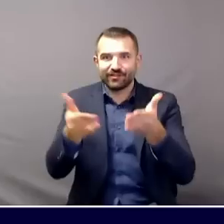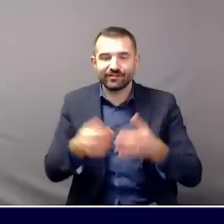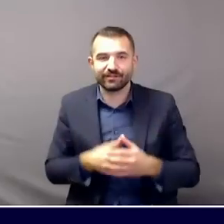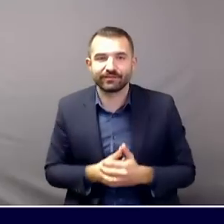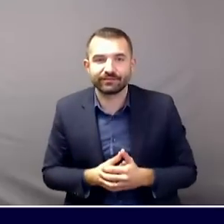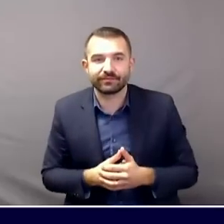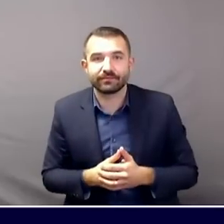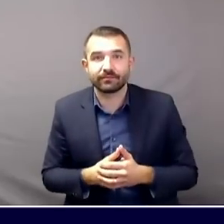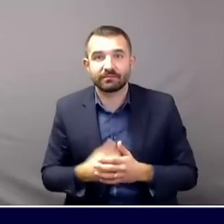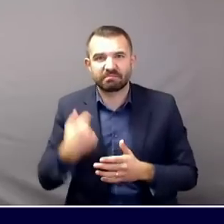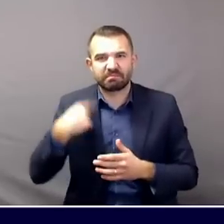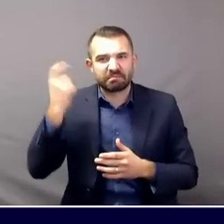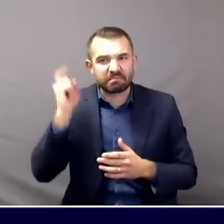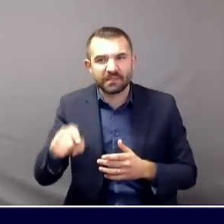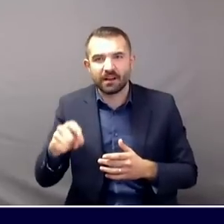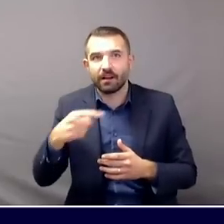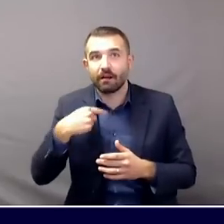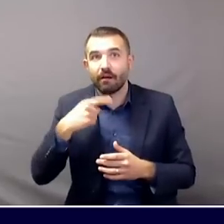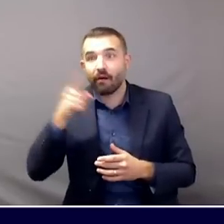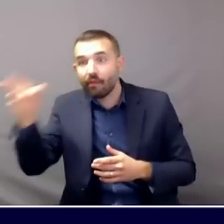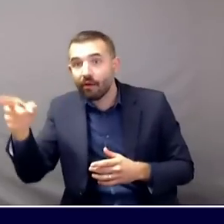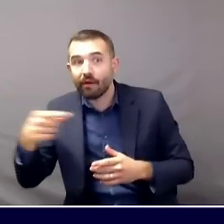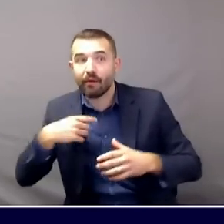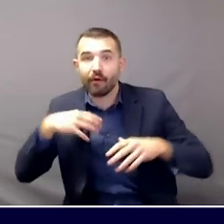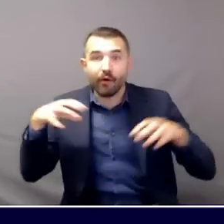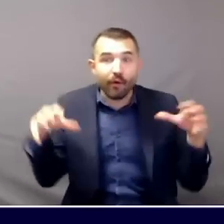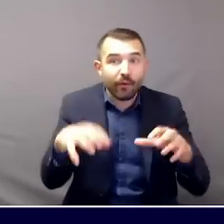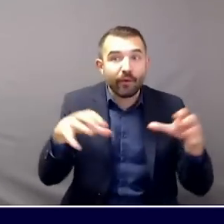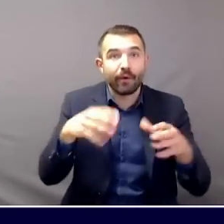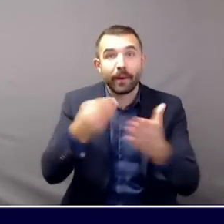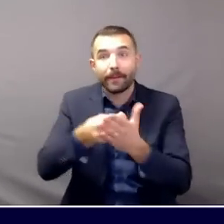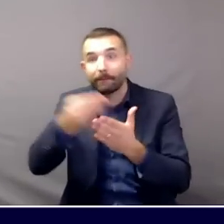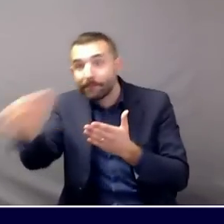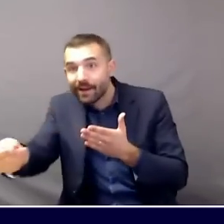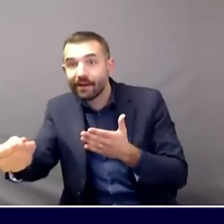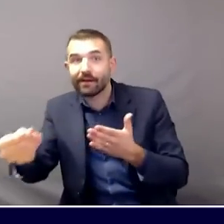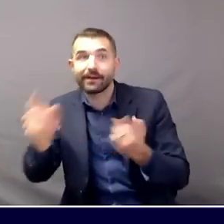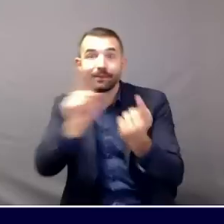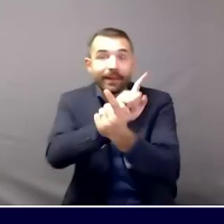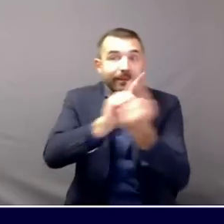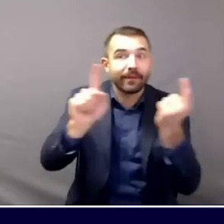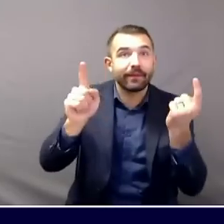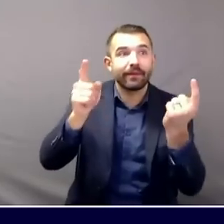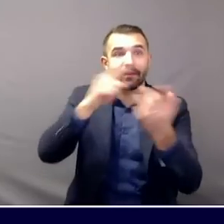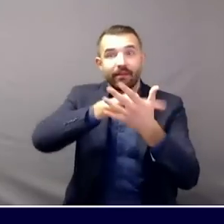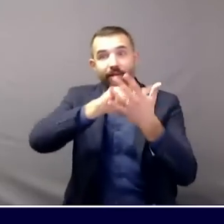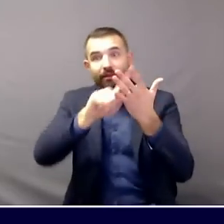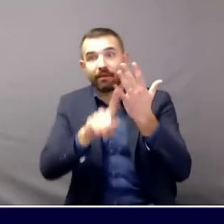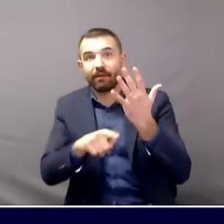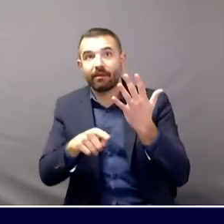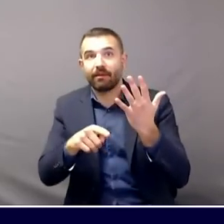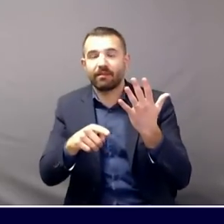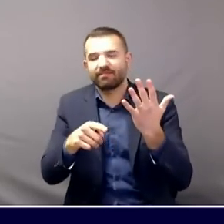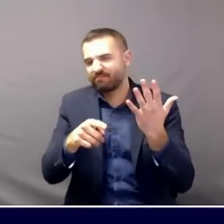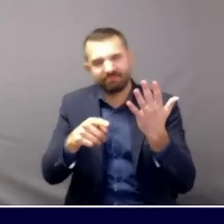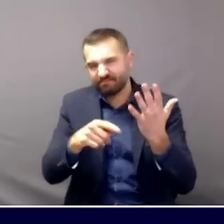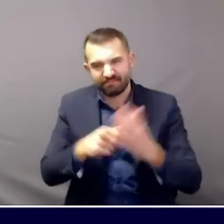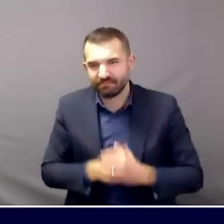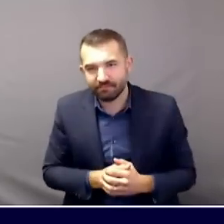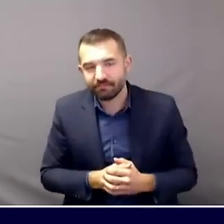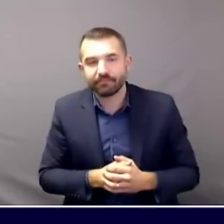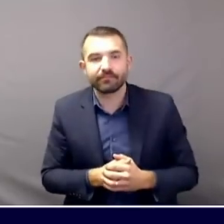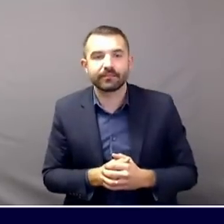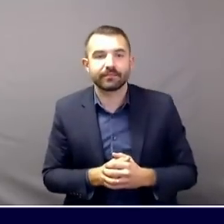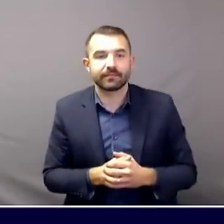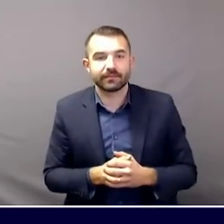there? Do I really need to buy that one item at the grocery store or the drugstore or the hardware store right now? Or can I make a